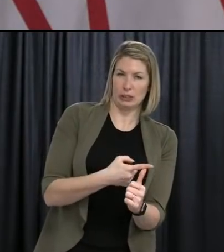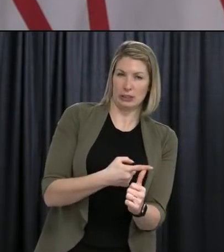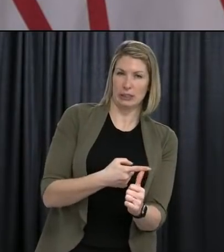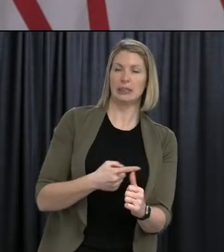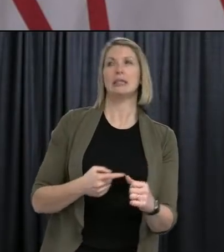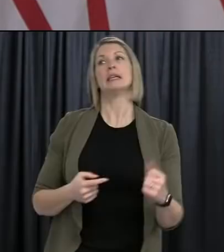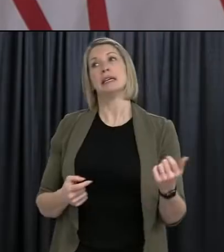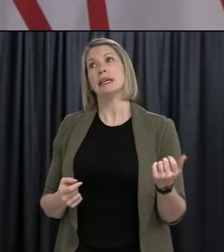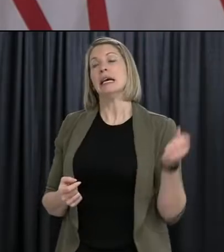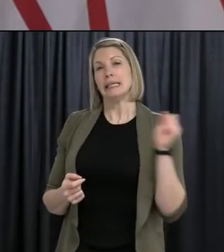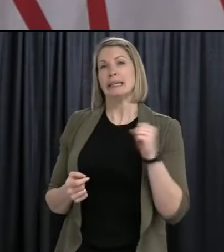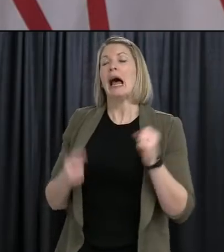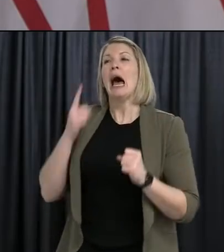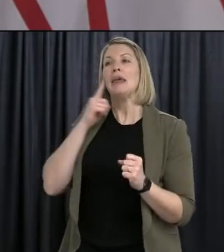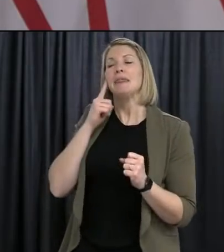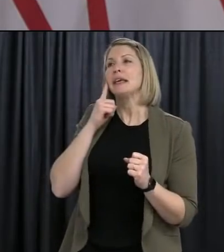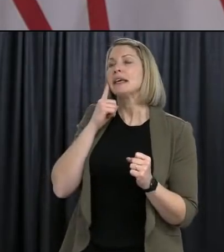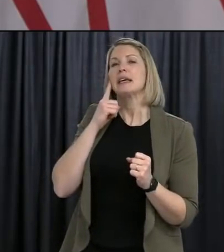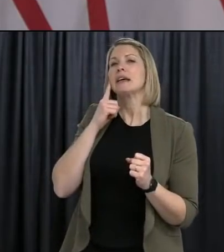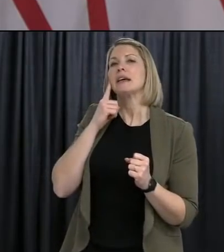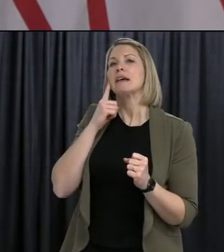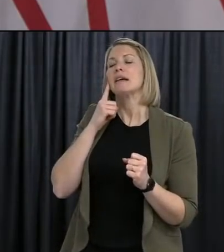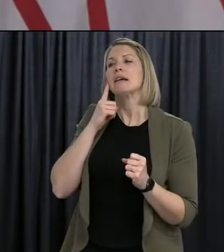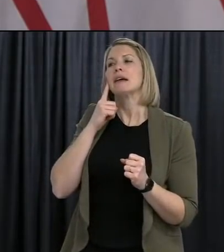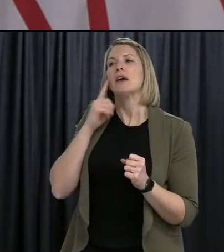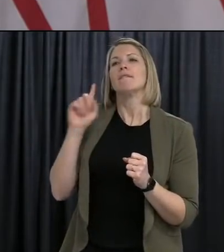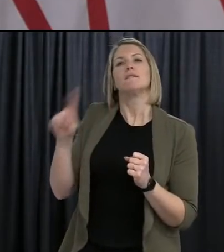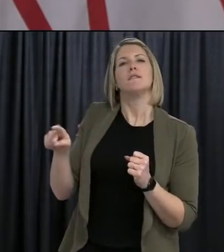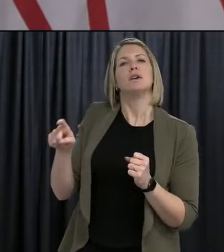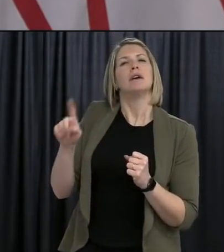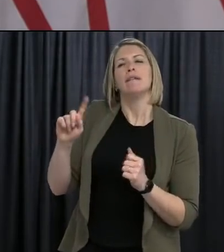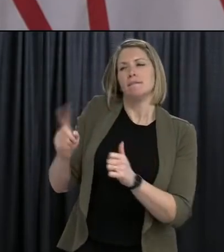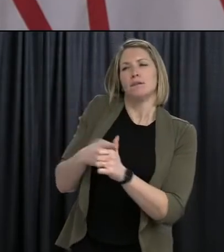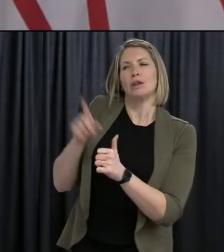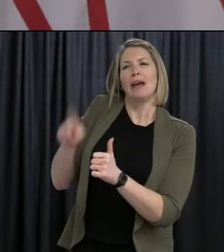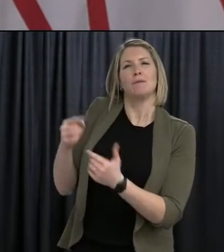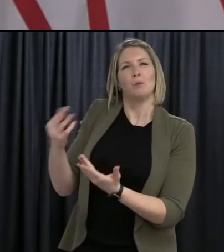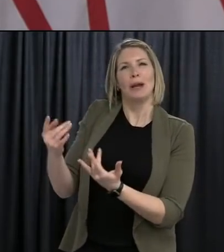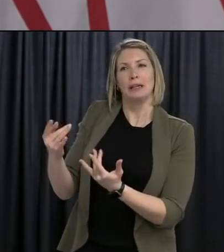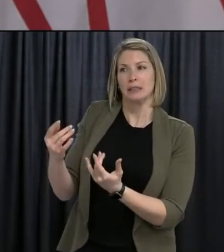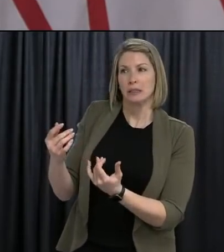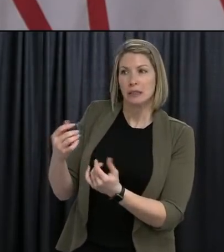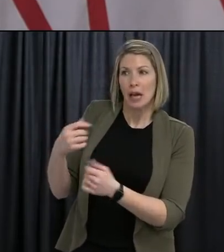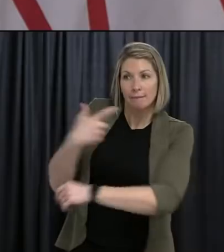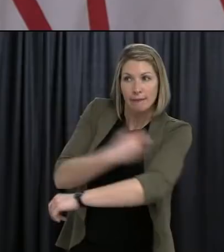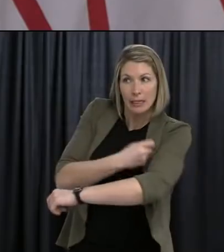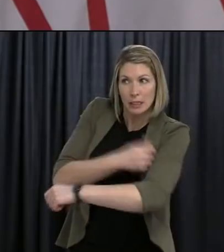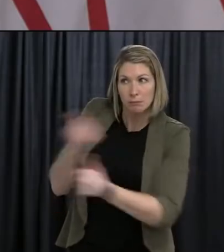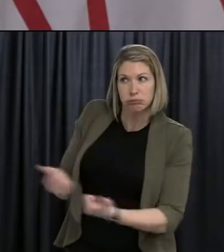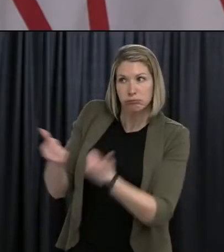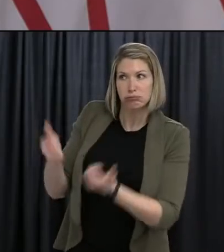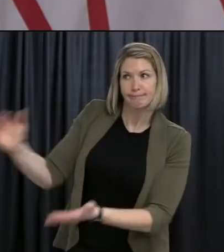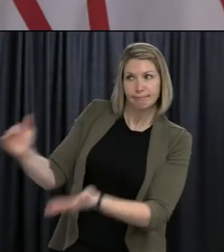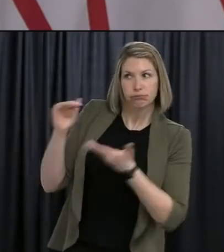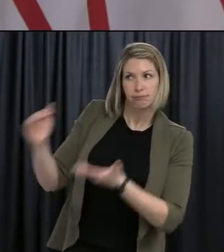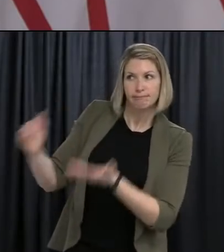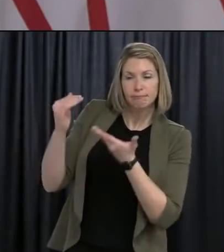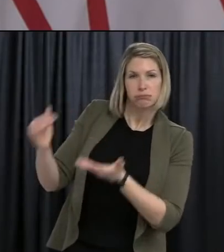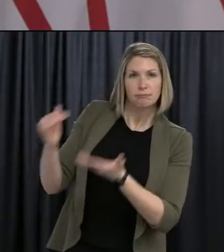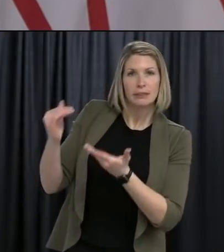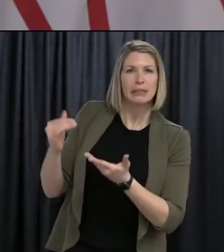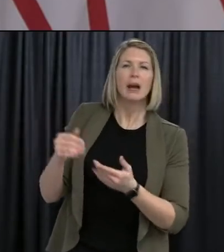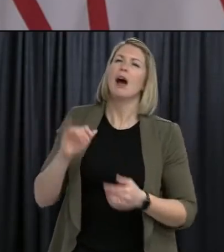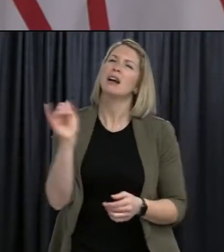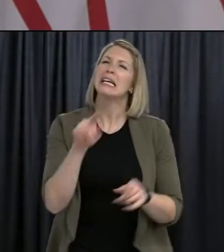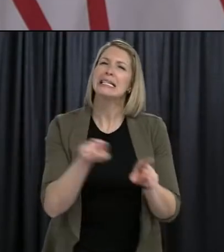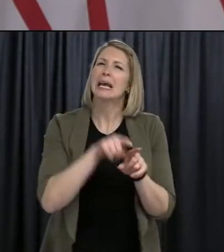of vaccine and everybody can get it. We may not even have to consider, do you have a chronic condition? Just like with our flu, our flu vaccine